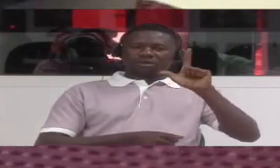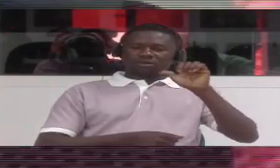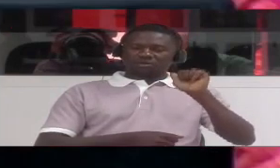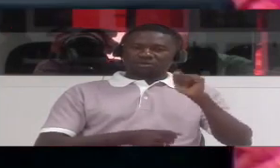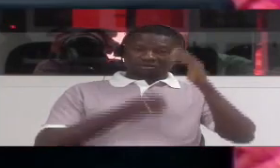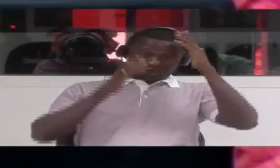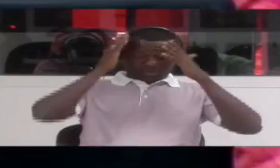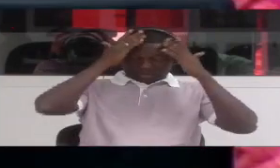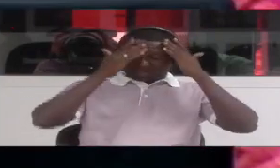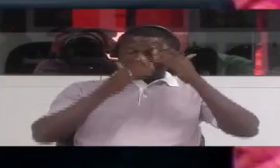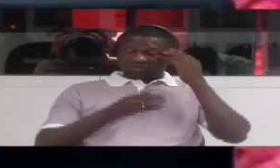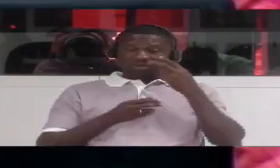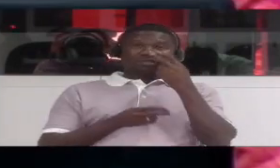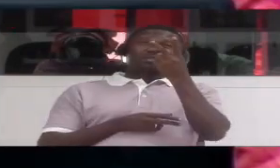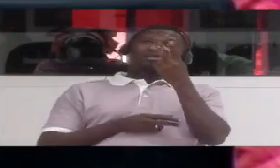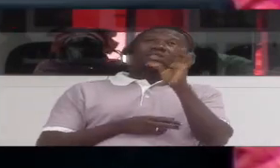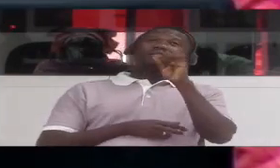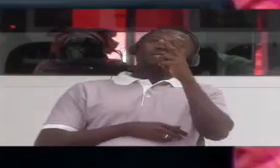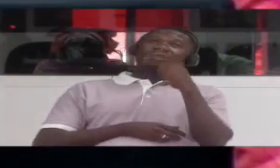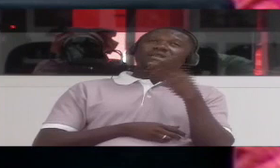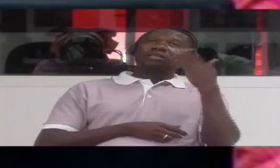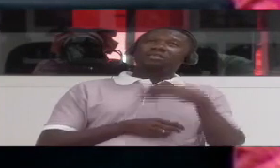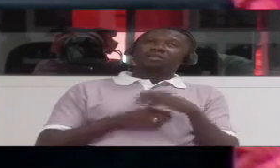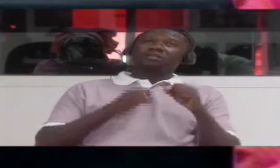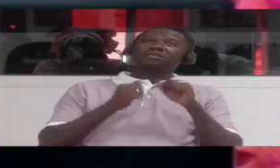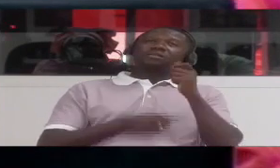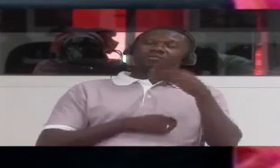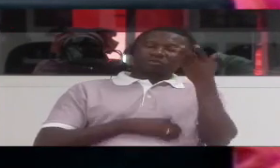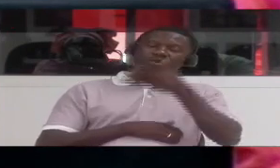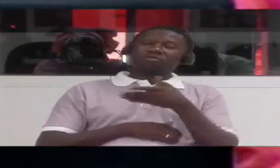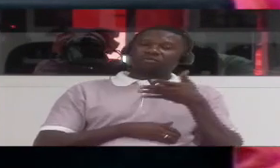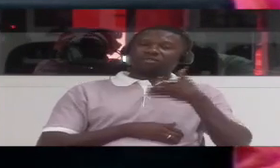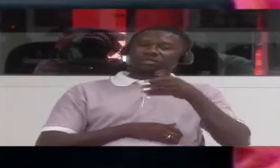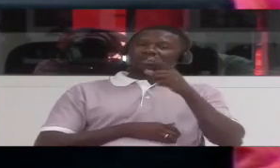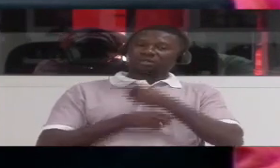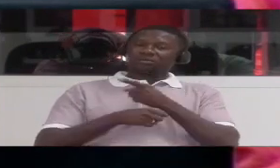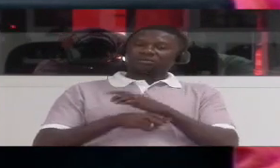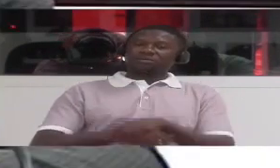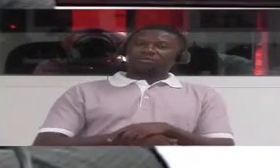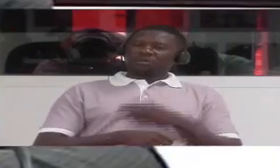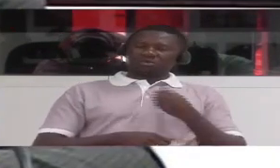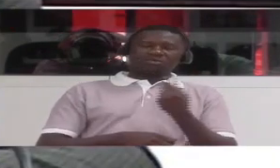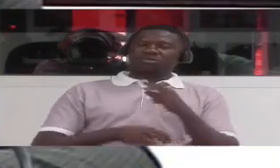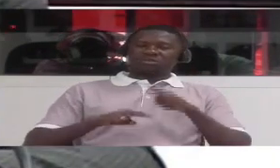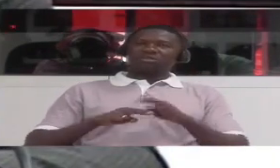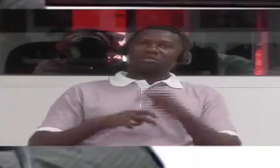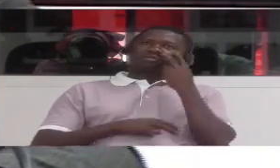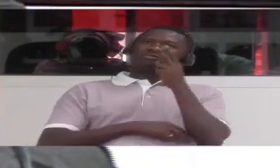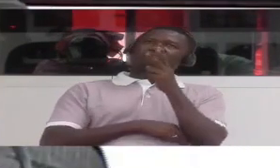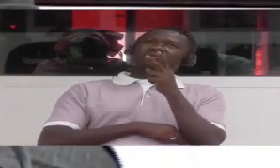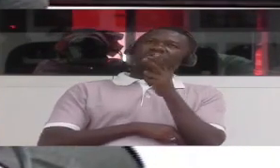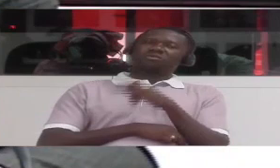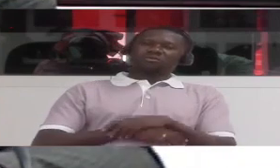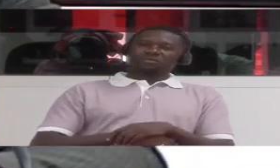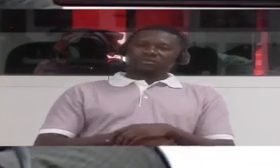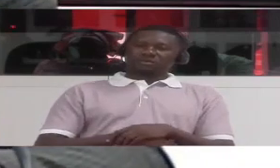on the desk, because it was only desk and chairs there. Were you given any food to eat? No. Even the policeman